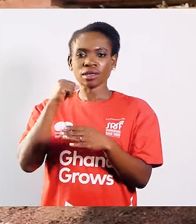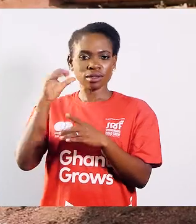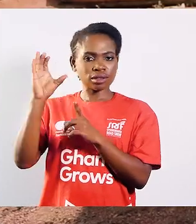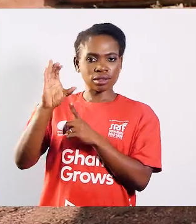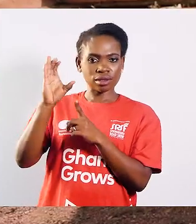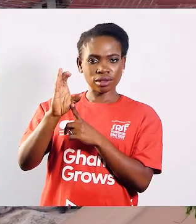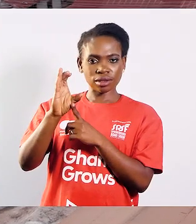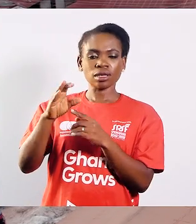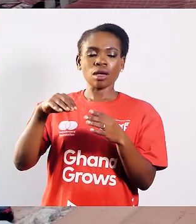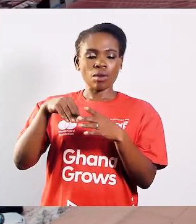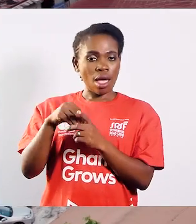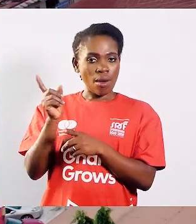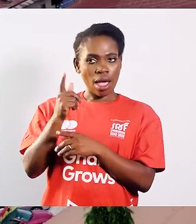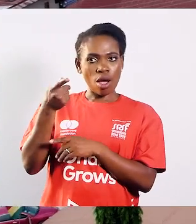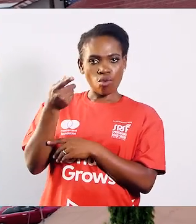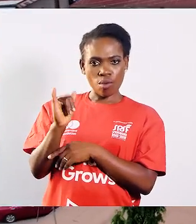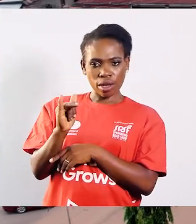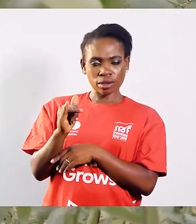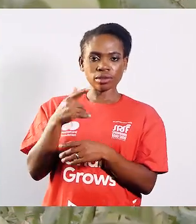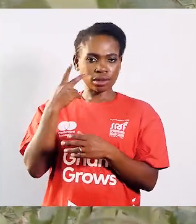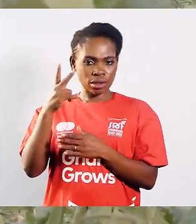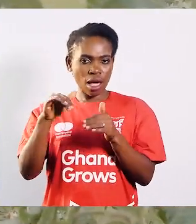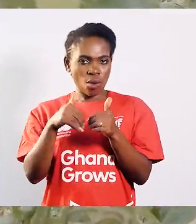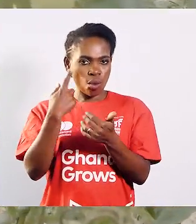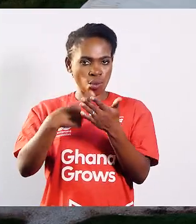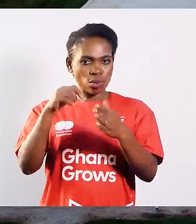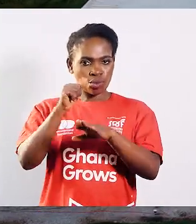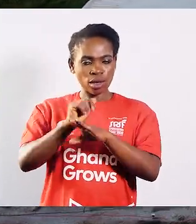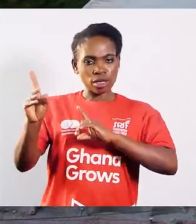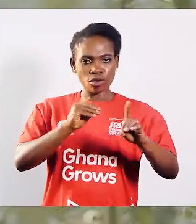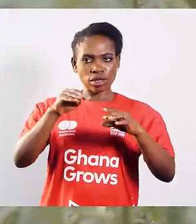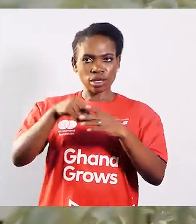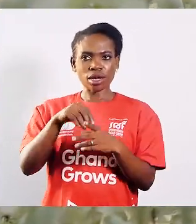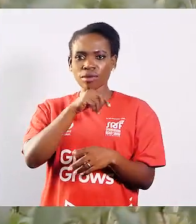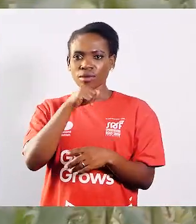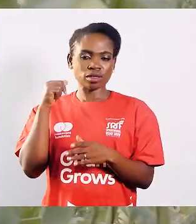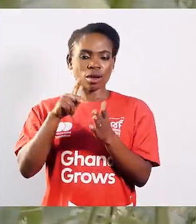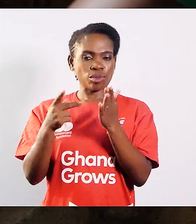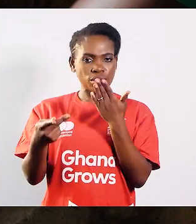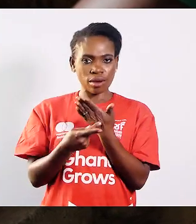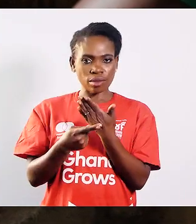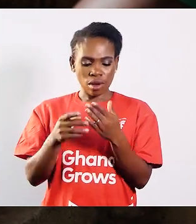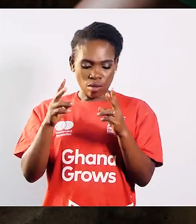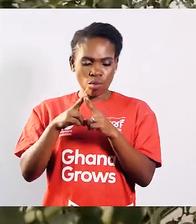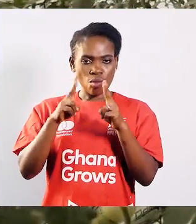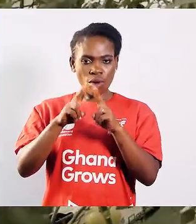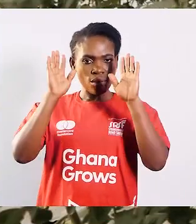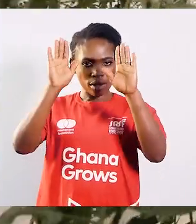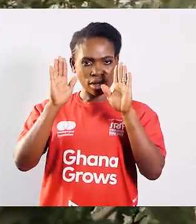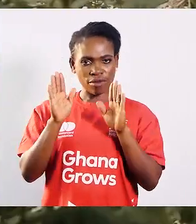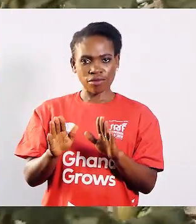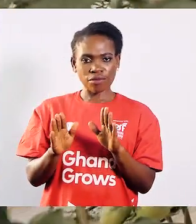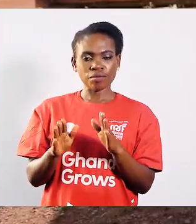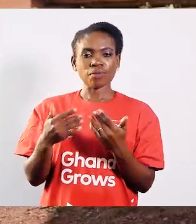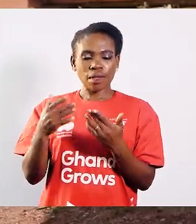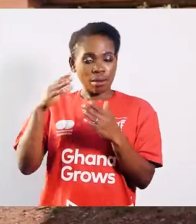City, specifically Kumasi. We'll be seeing the exploits they're doing within the agricultural space. It's so exciting. As you know,